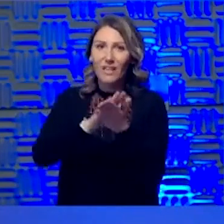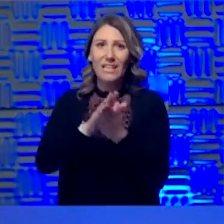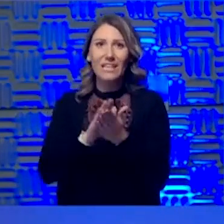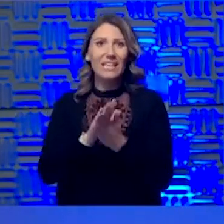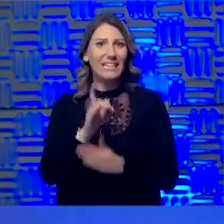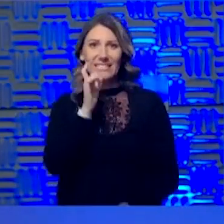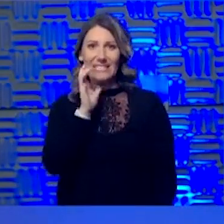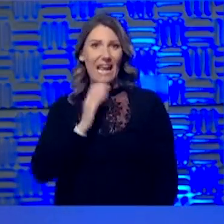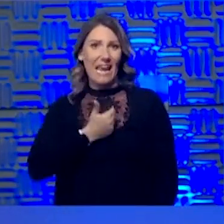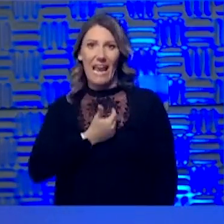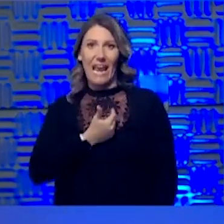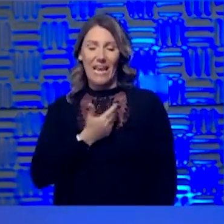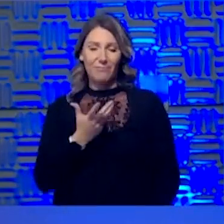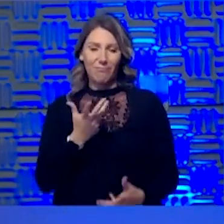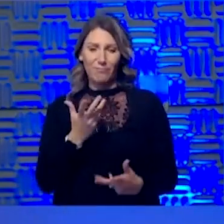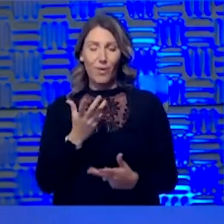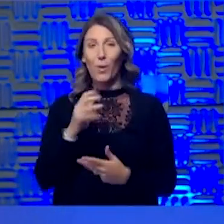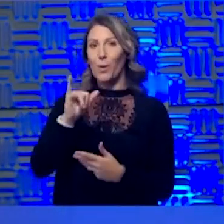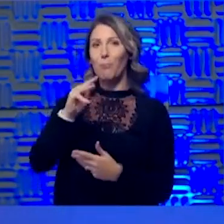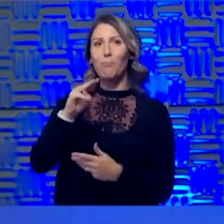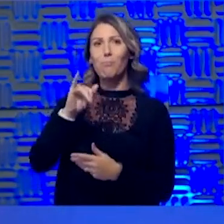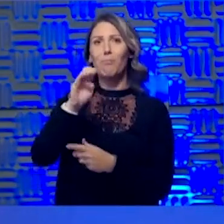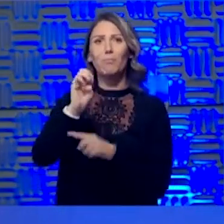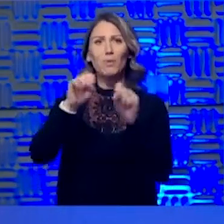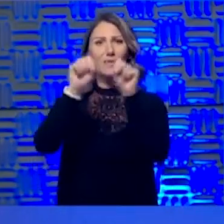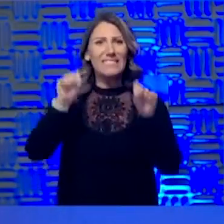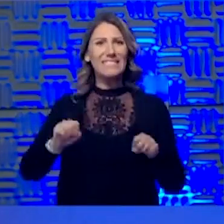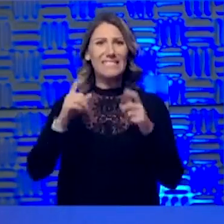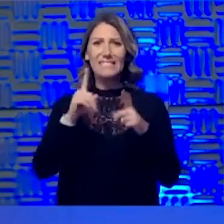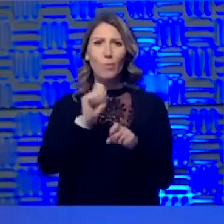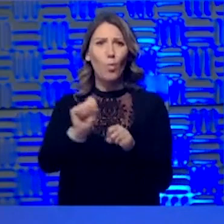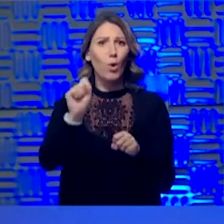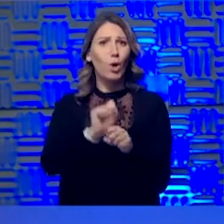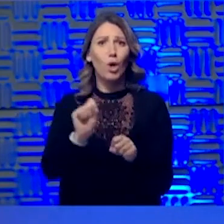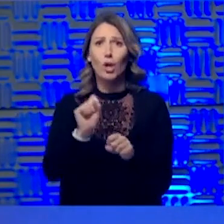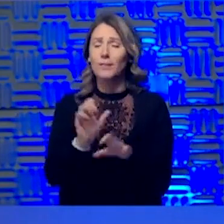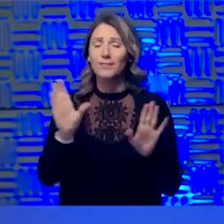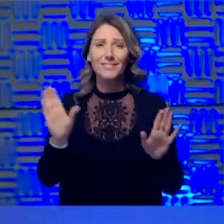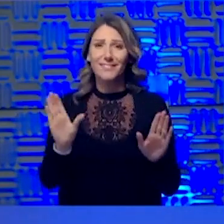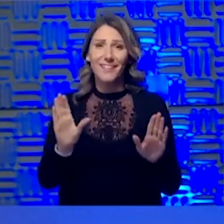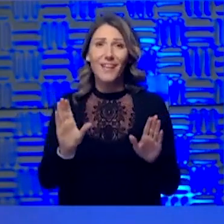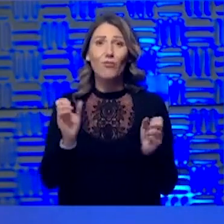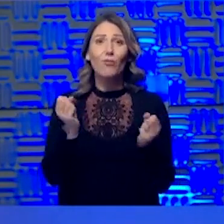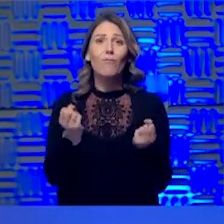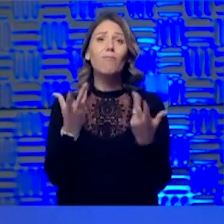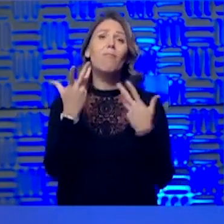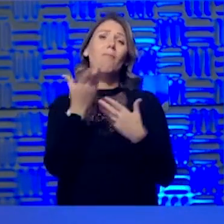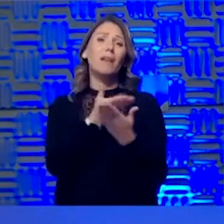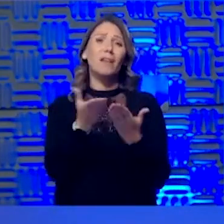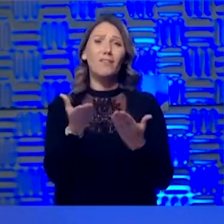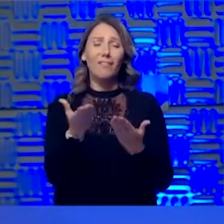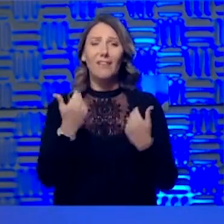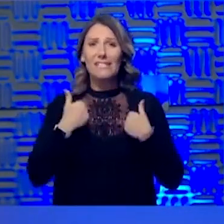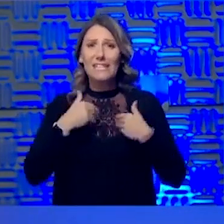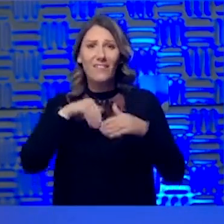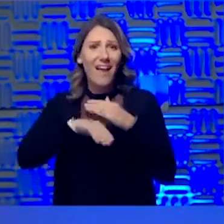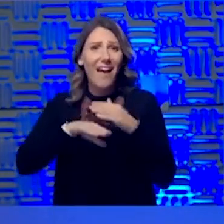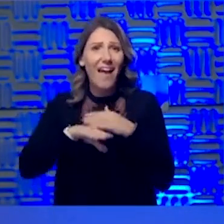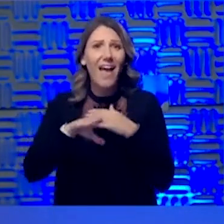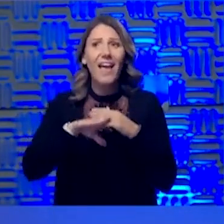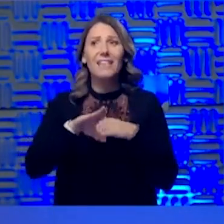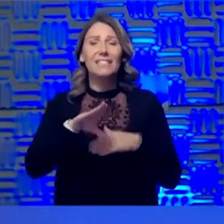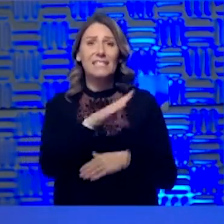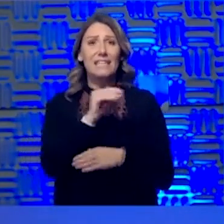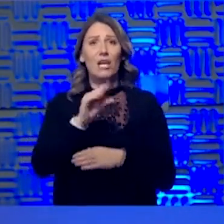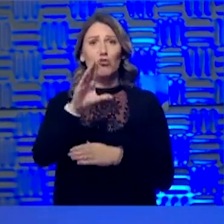our immune system works. And as Dr. Stites alluded to, there are plenty of things that we have access to that our immune system gets